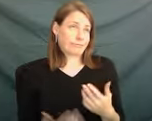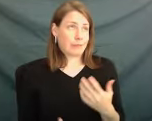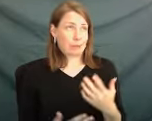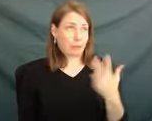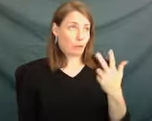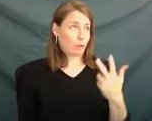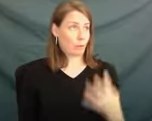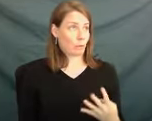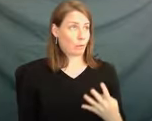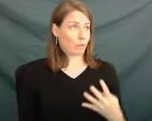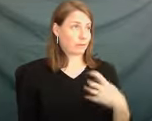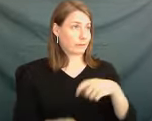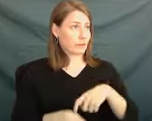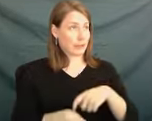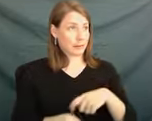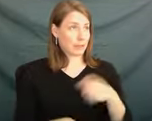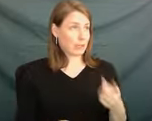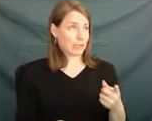First one in, yeah?